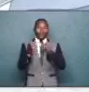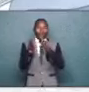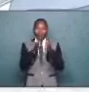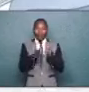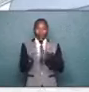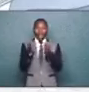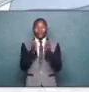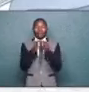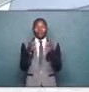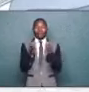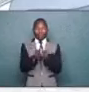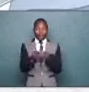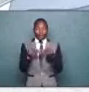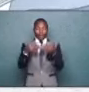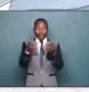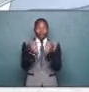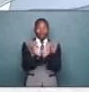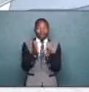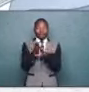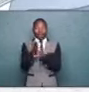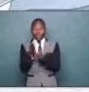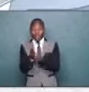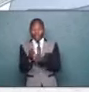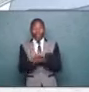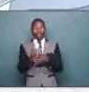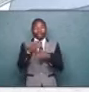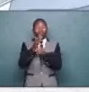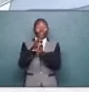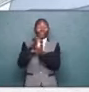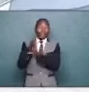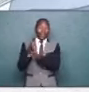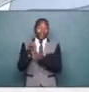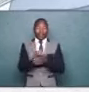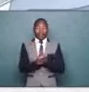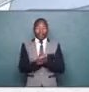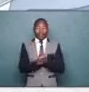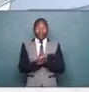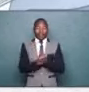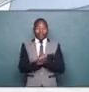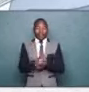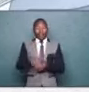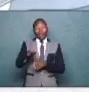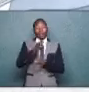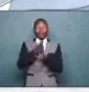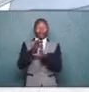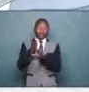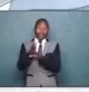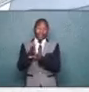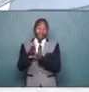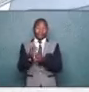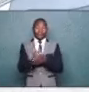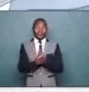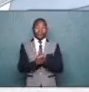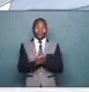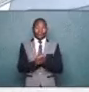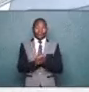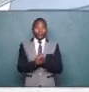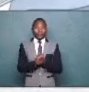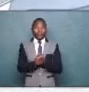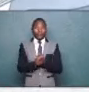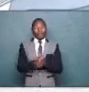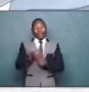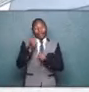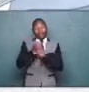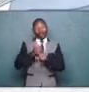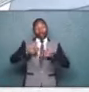for meetings with political parties through the multi-party liaison committees in the respective councils where pilot